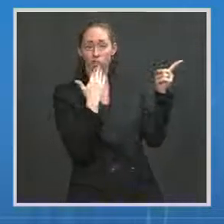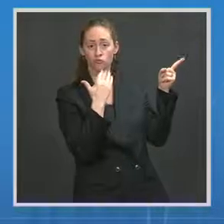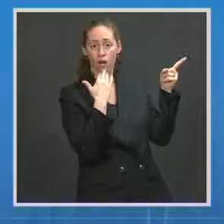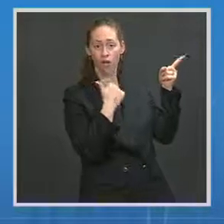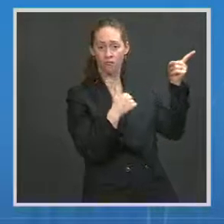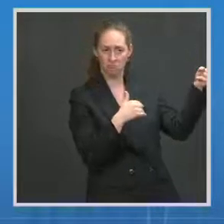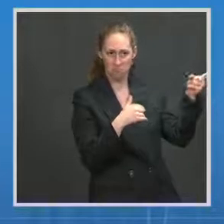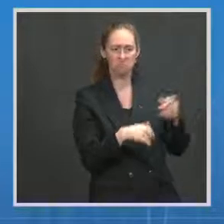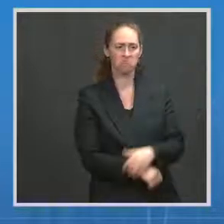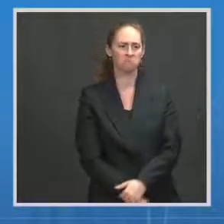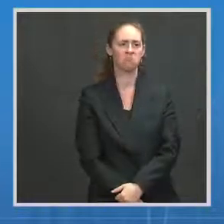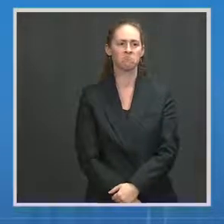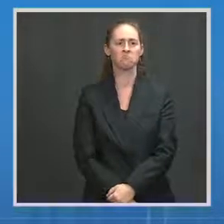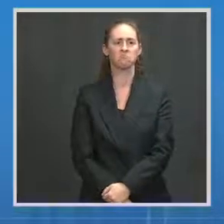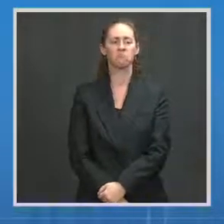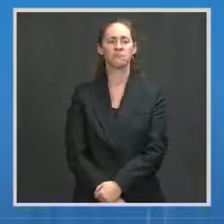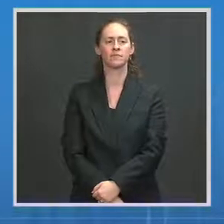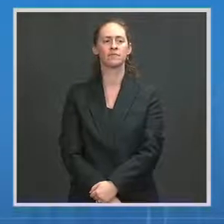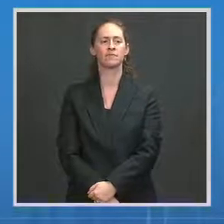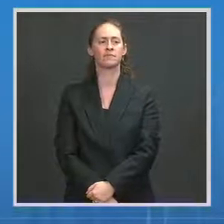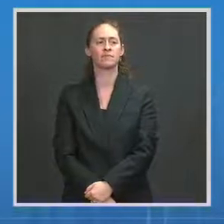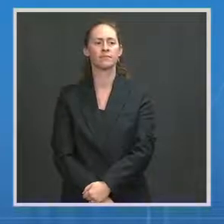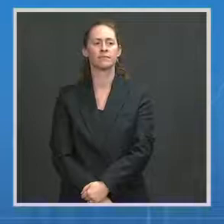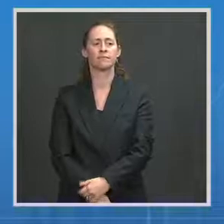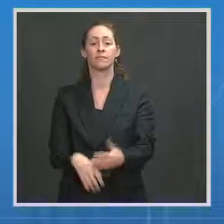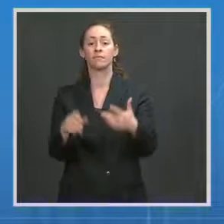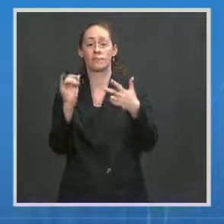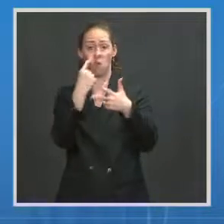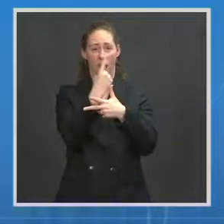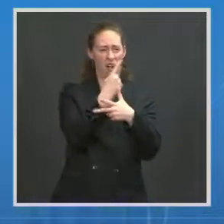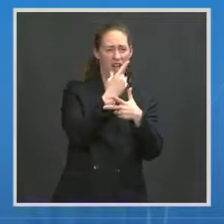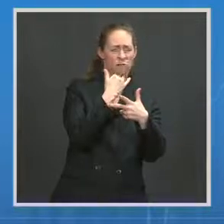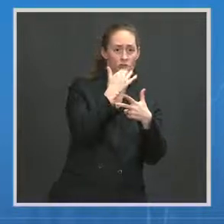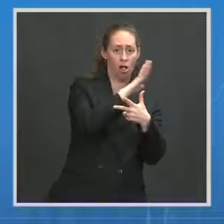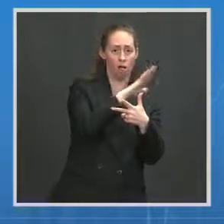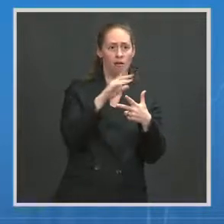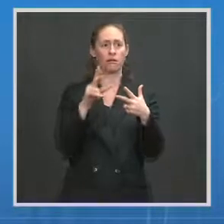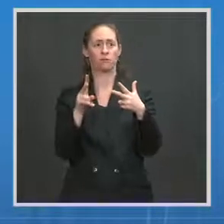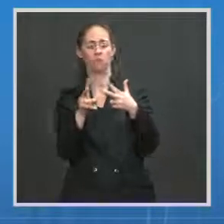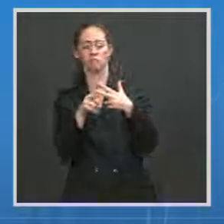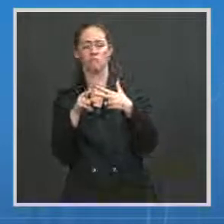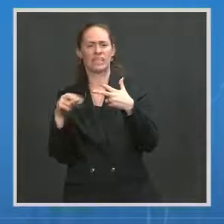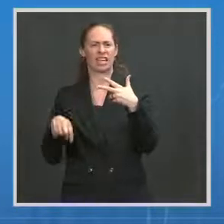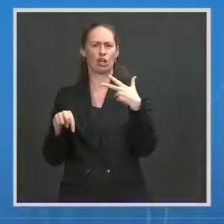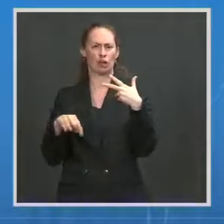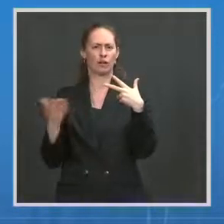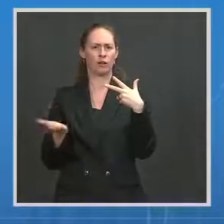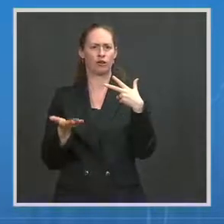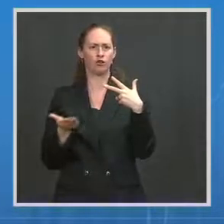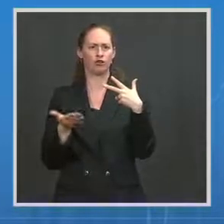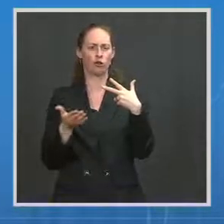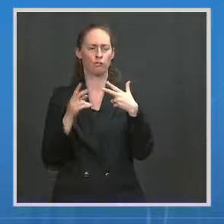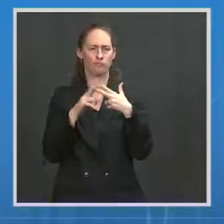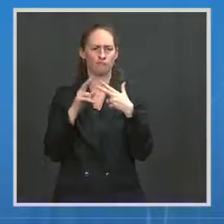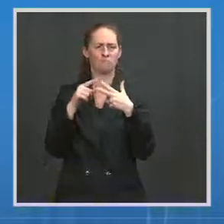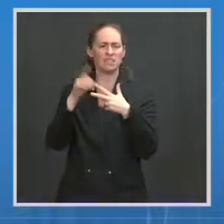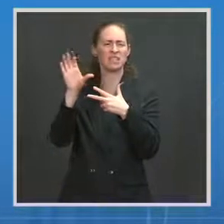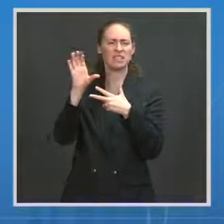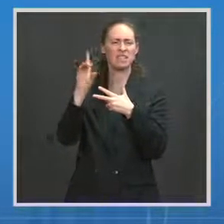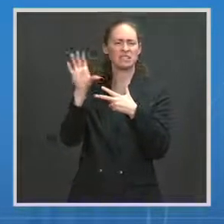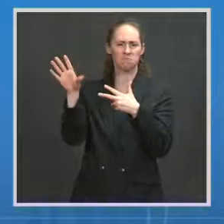top, and 2 from the United States, both published in CDC's Morbidity and Mortality Weekly Report, which all show